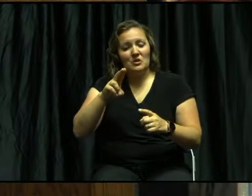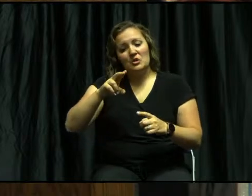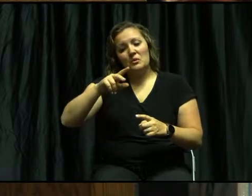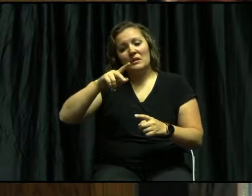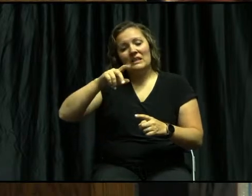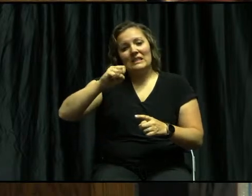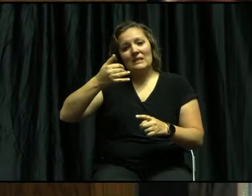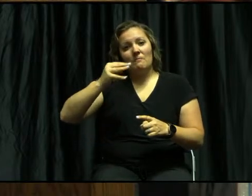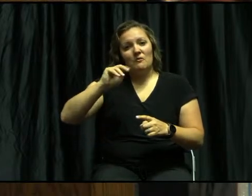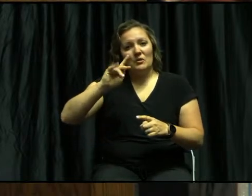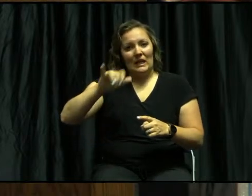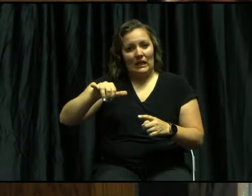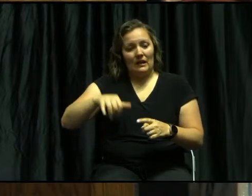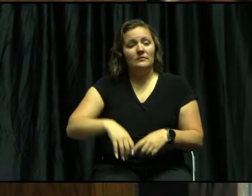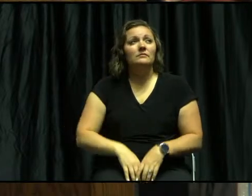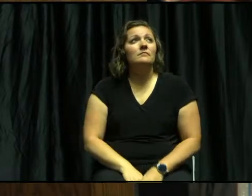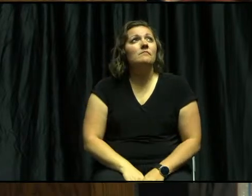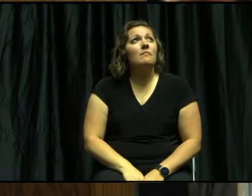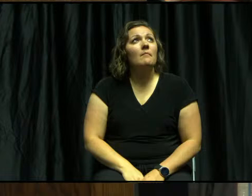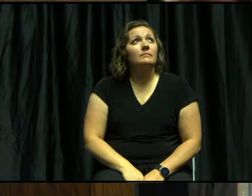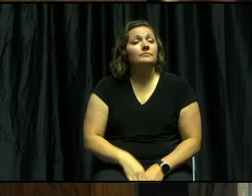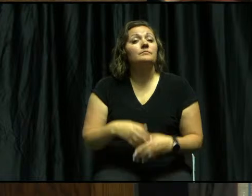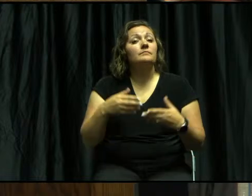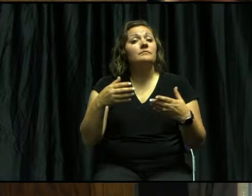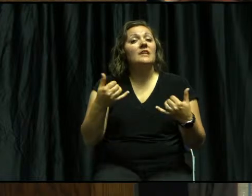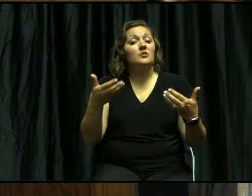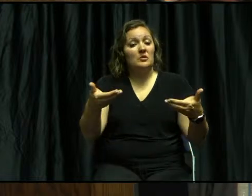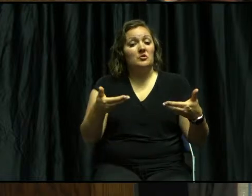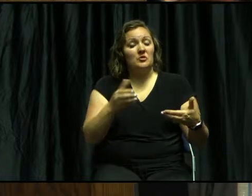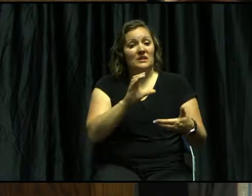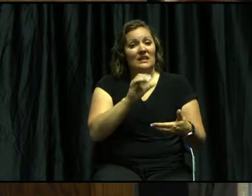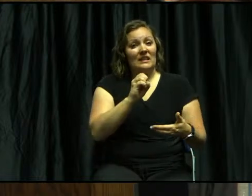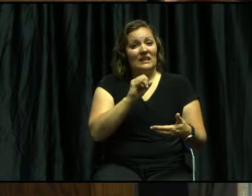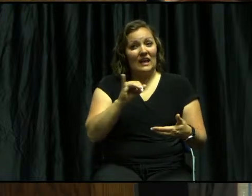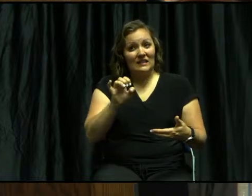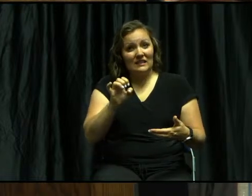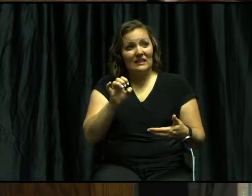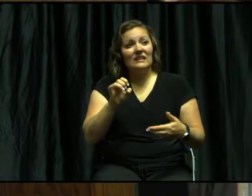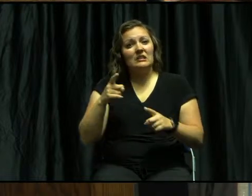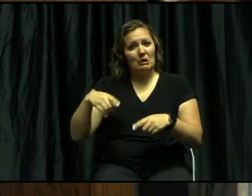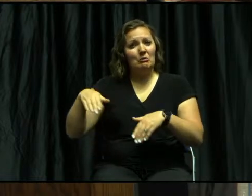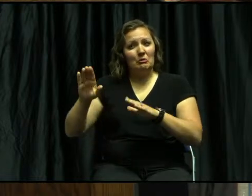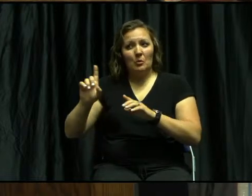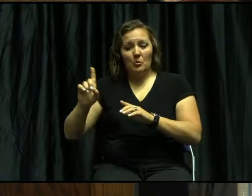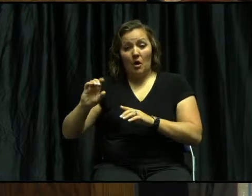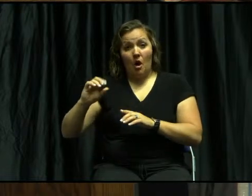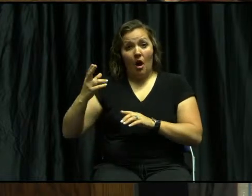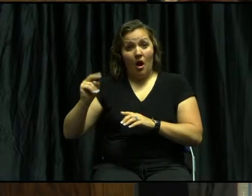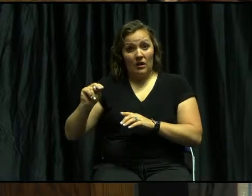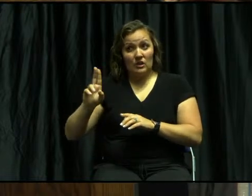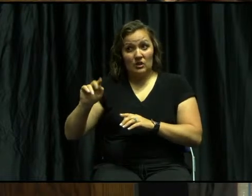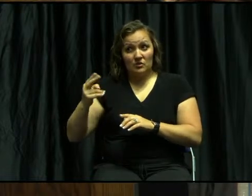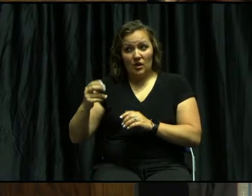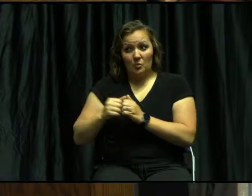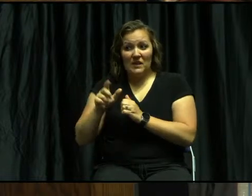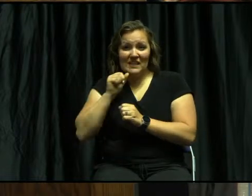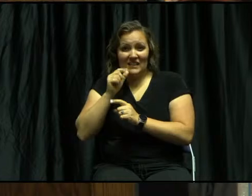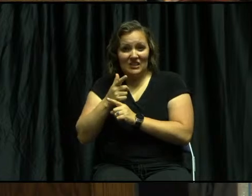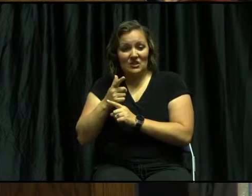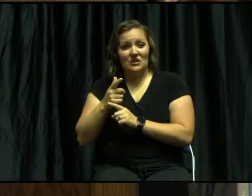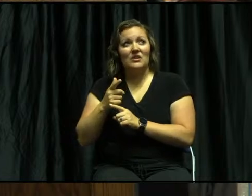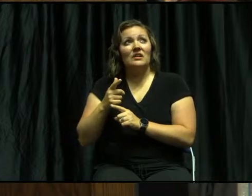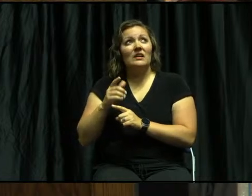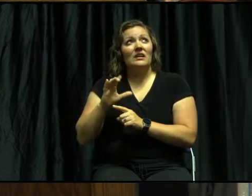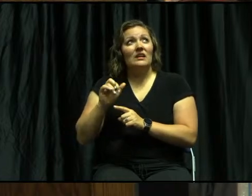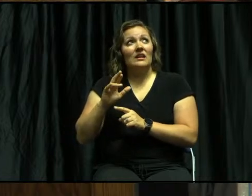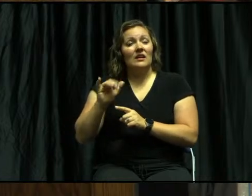Everest. Now to introduce Cassie. Cassie Harbarth grew up in Ogden, Utah with her sister Carrie, mom